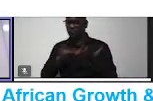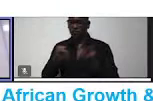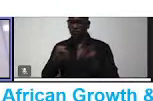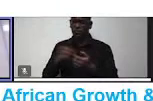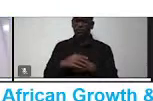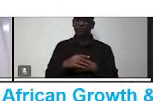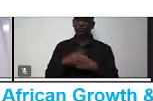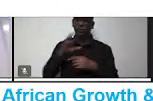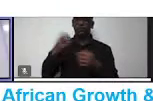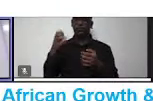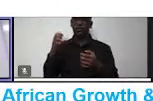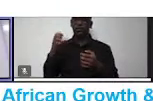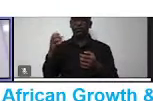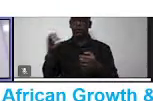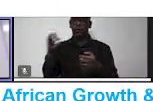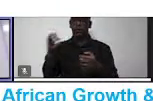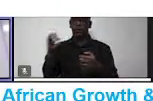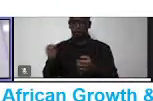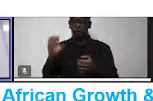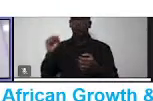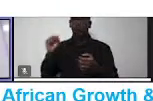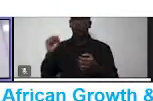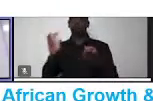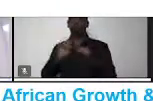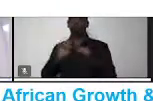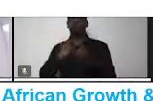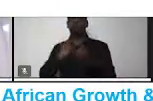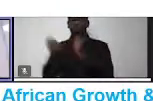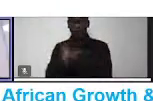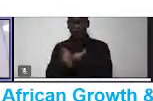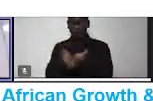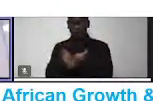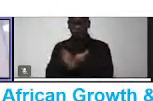be changed by legislators.